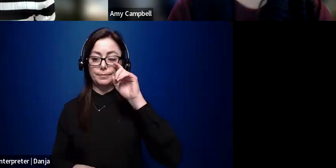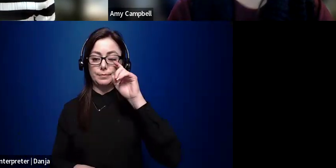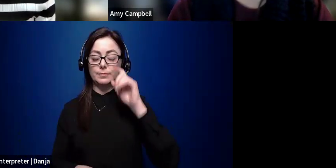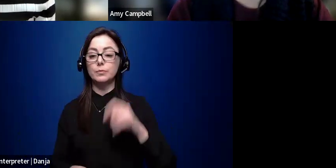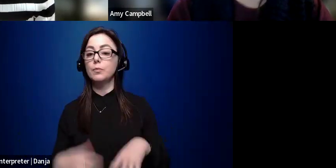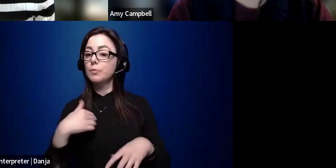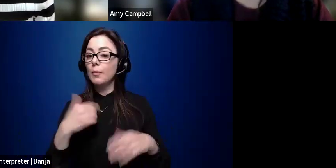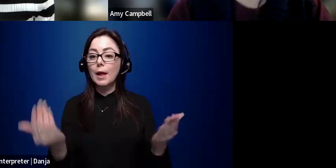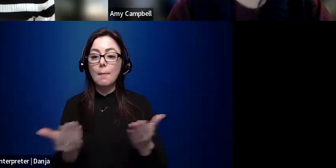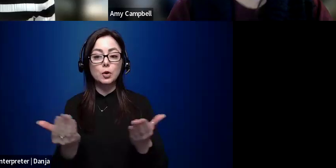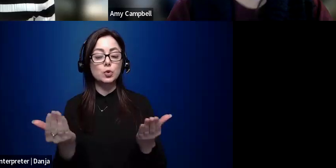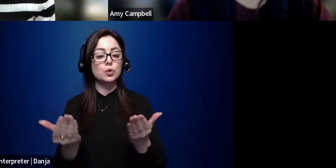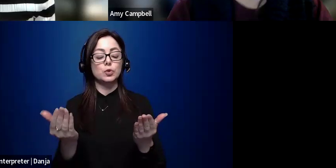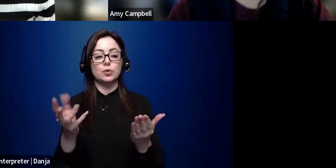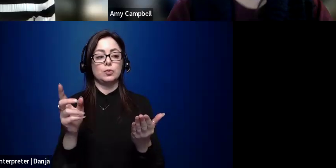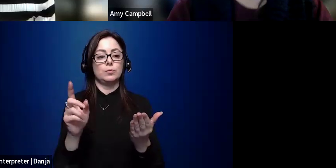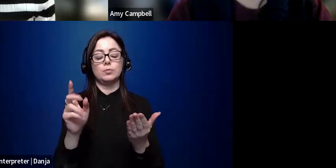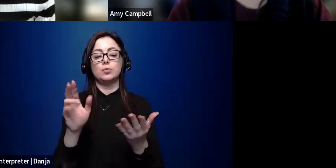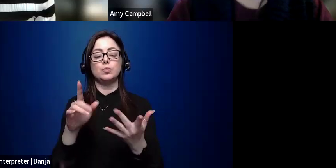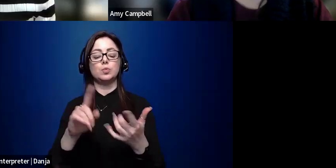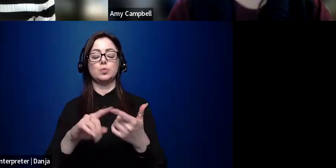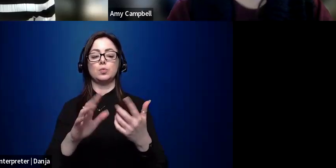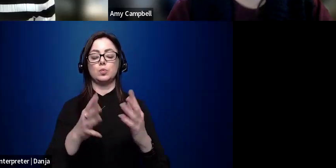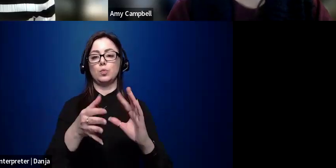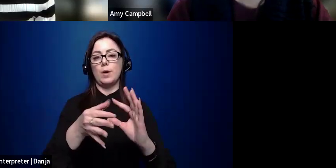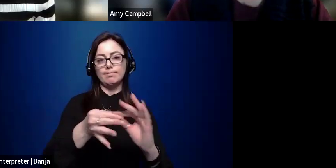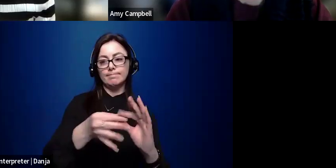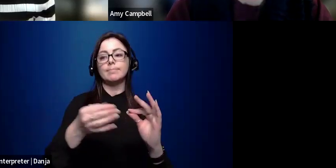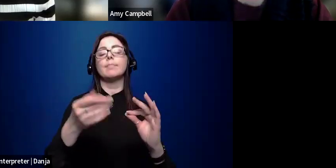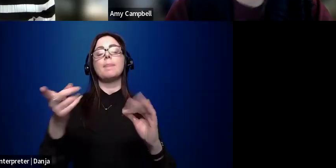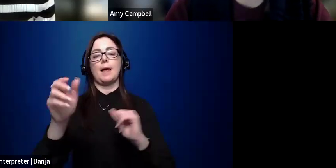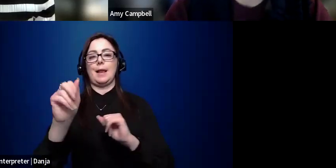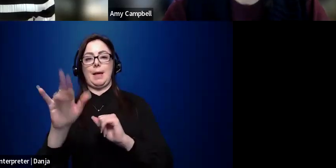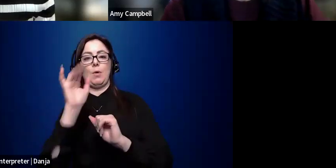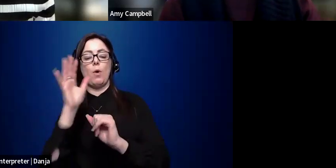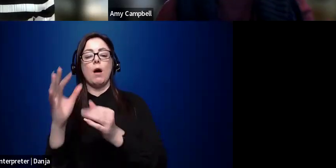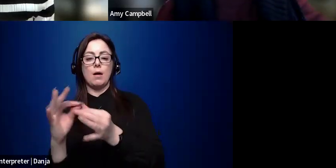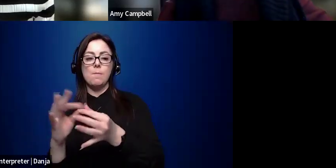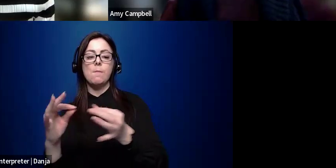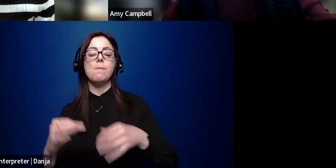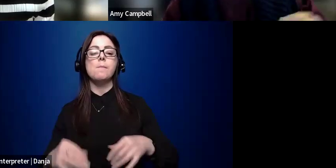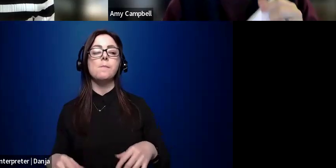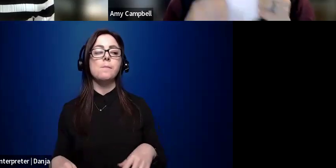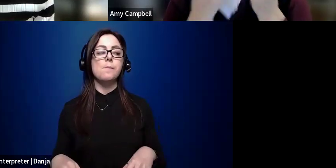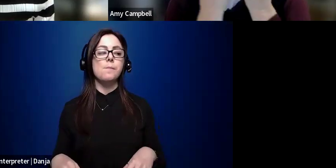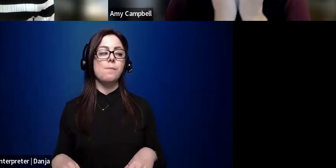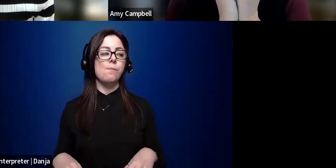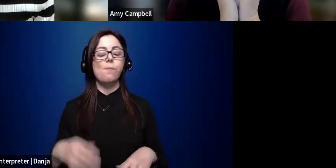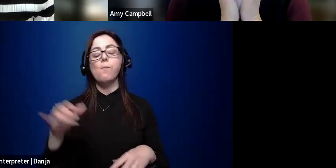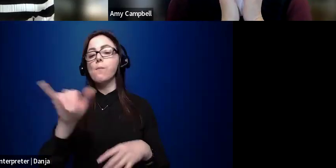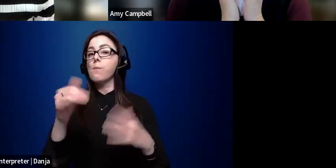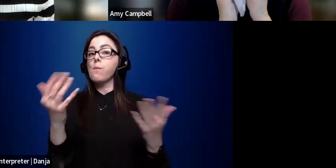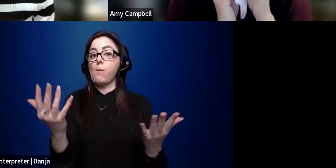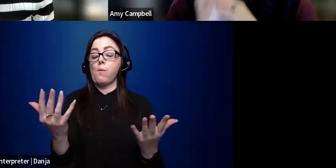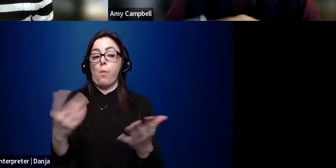to set it up for some things that Amy is going to talk about, and then as far as what some potential changes could